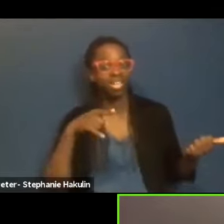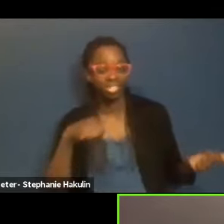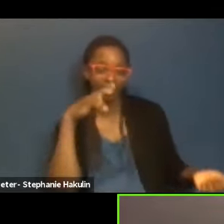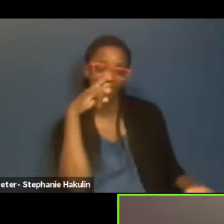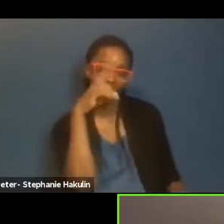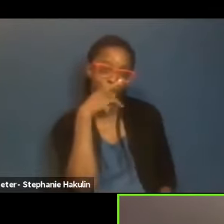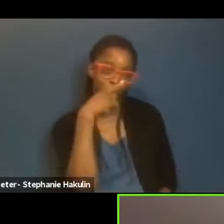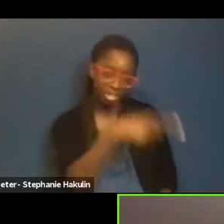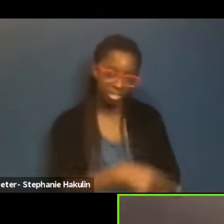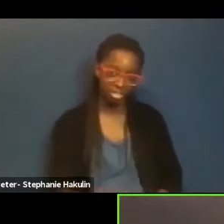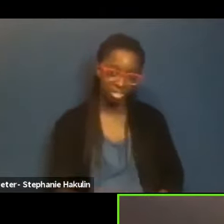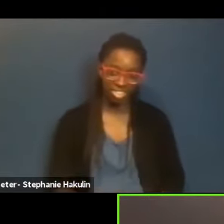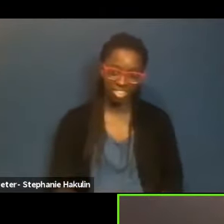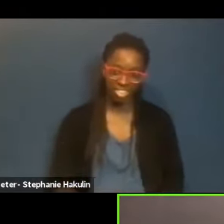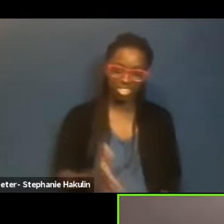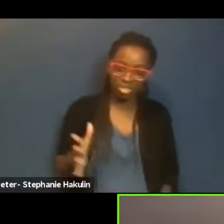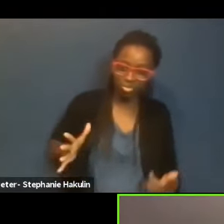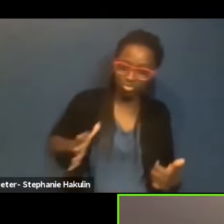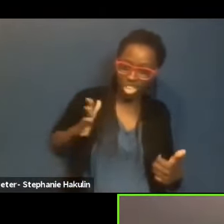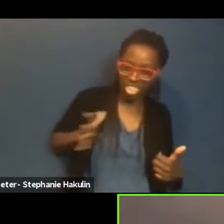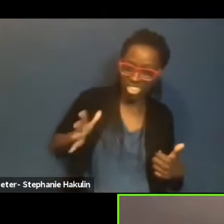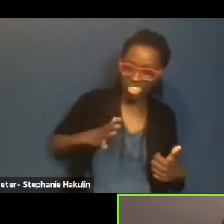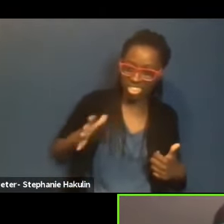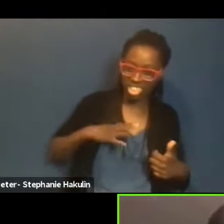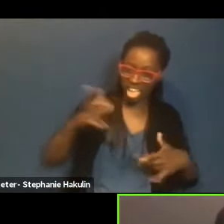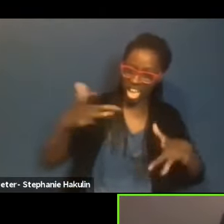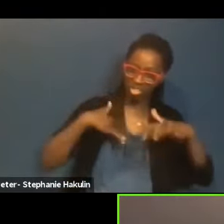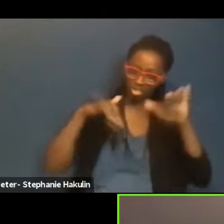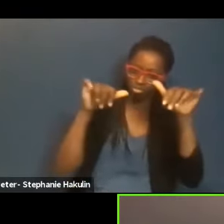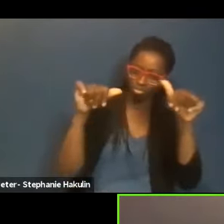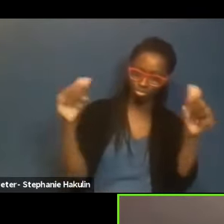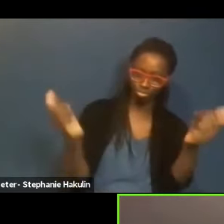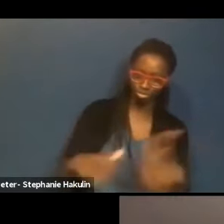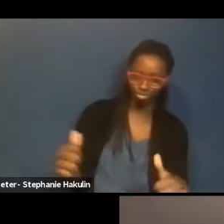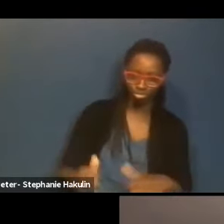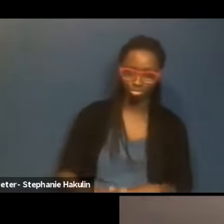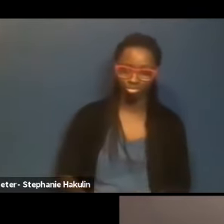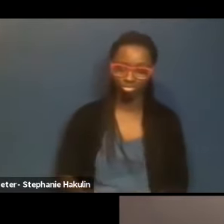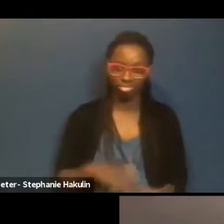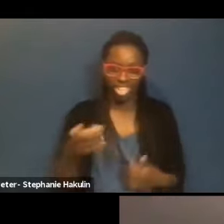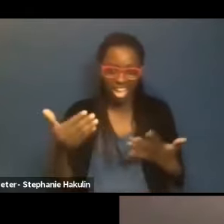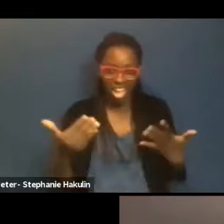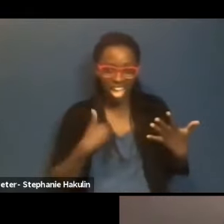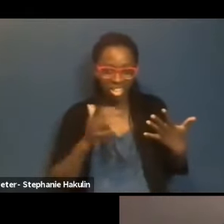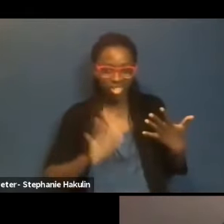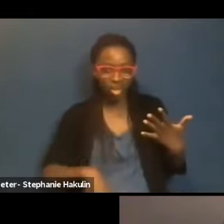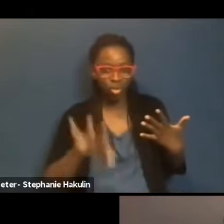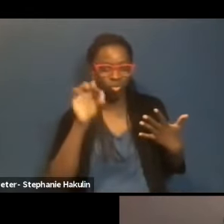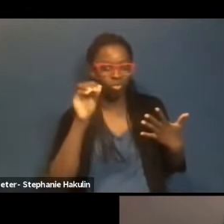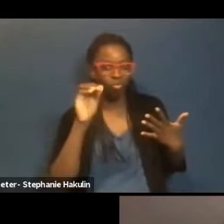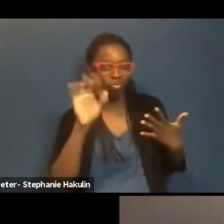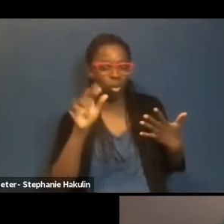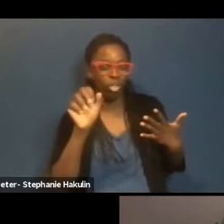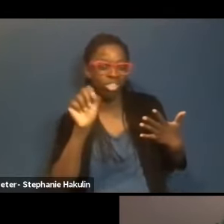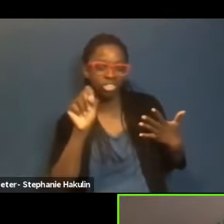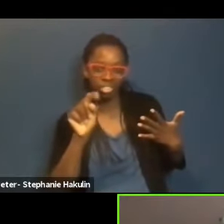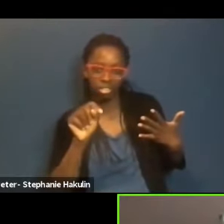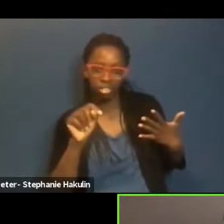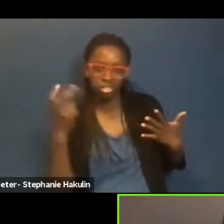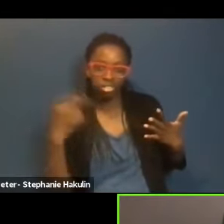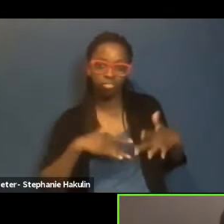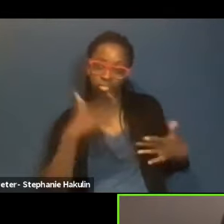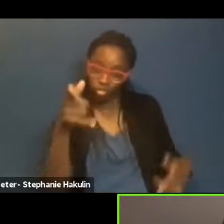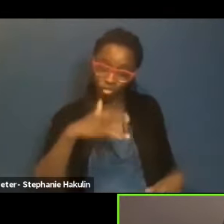forms. You feel me? You got forms, you know? But fuck classic, y'all are on